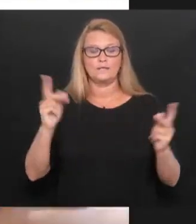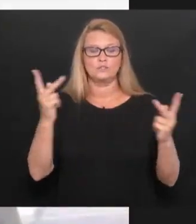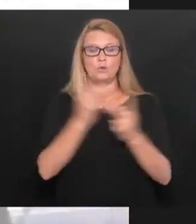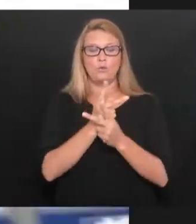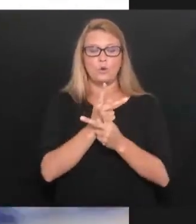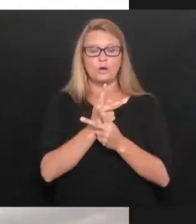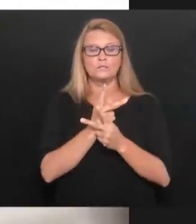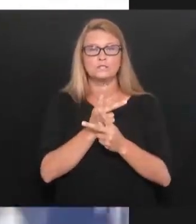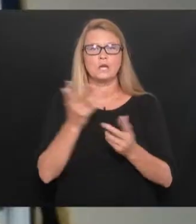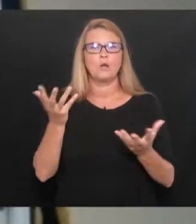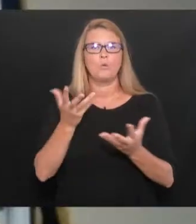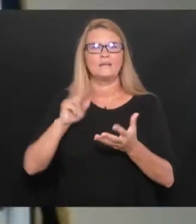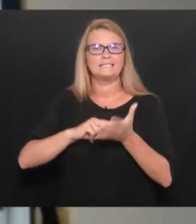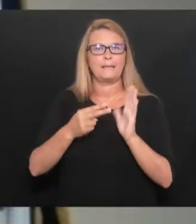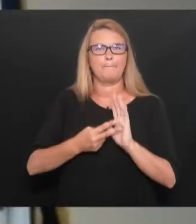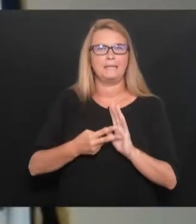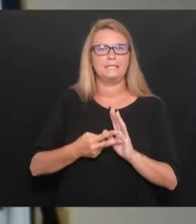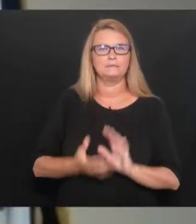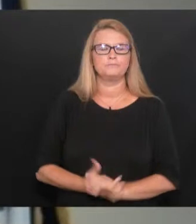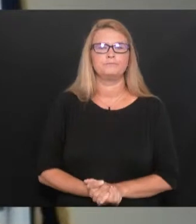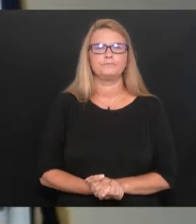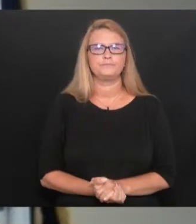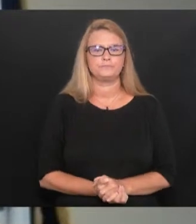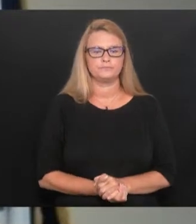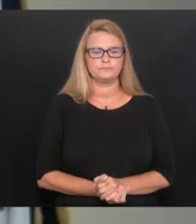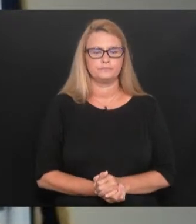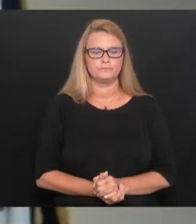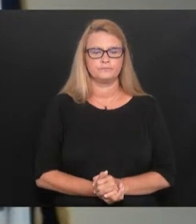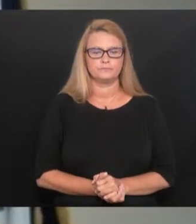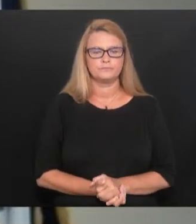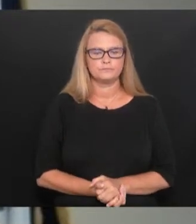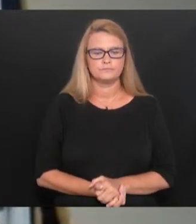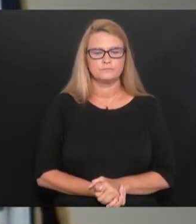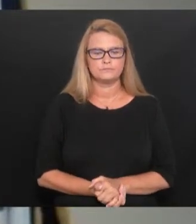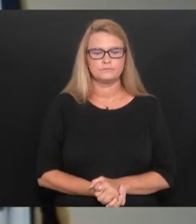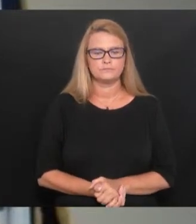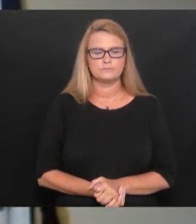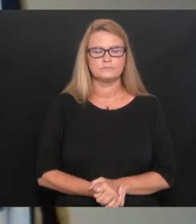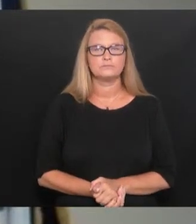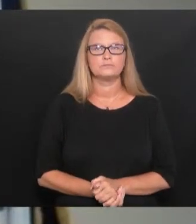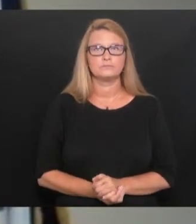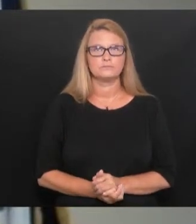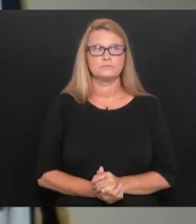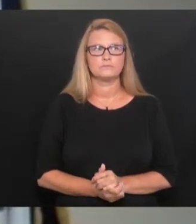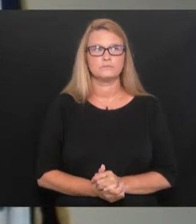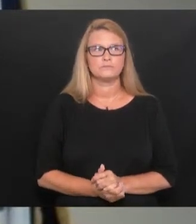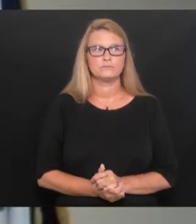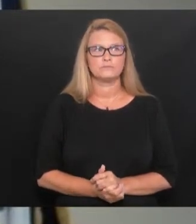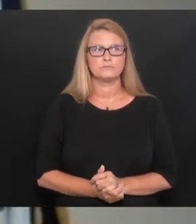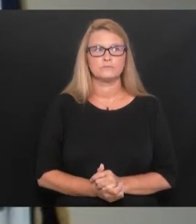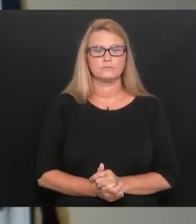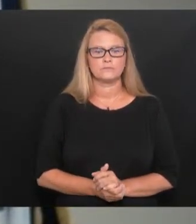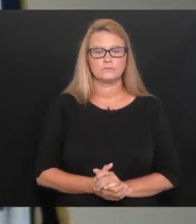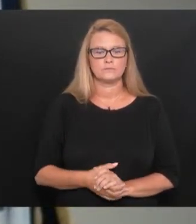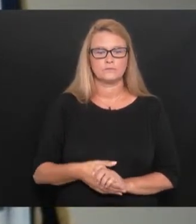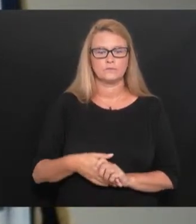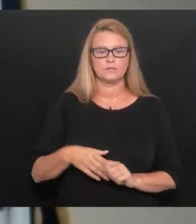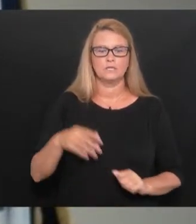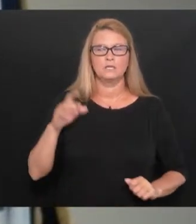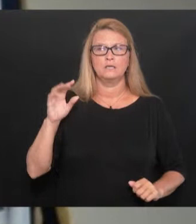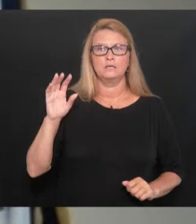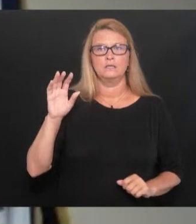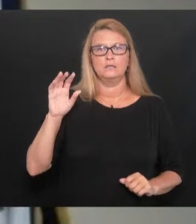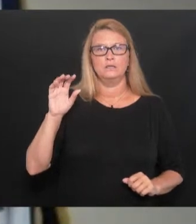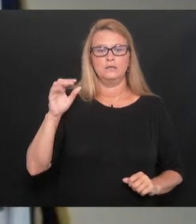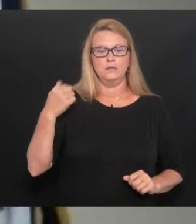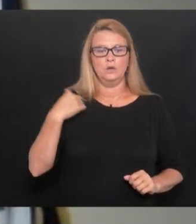that telling us? Well, the information on variants is by county, and it only shows 100 right now, as you mentioned.